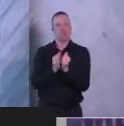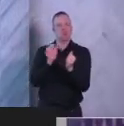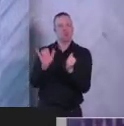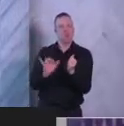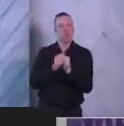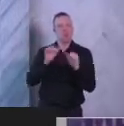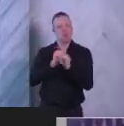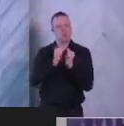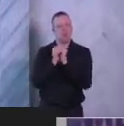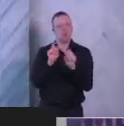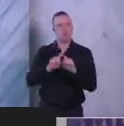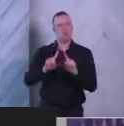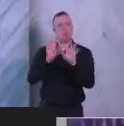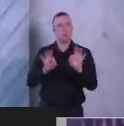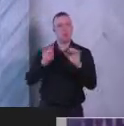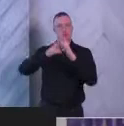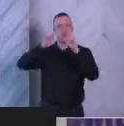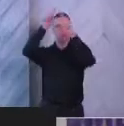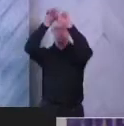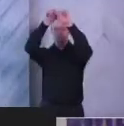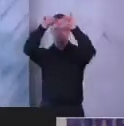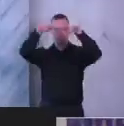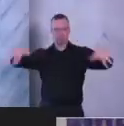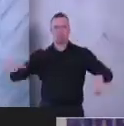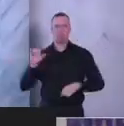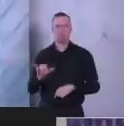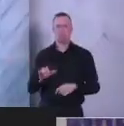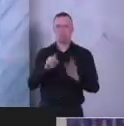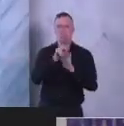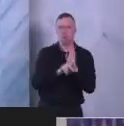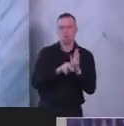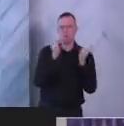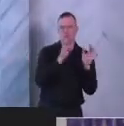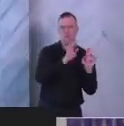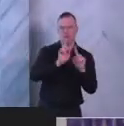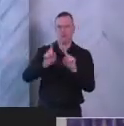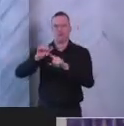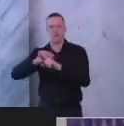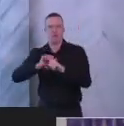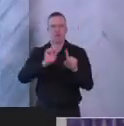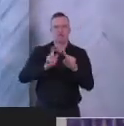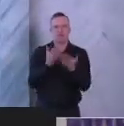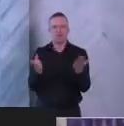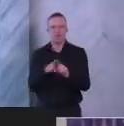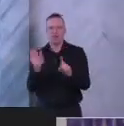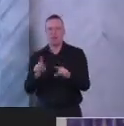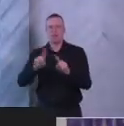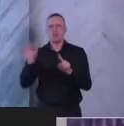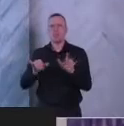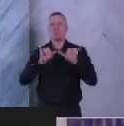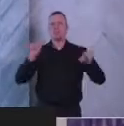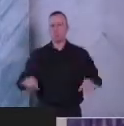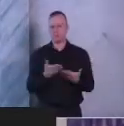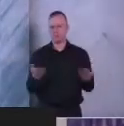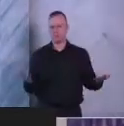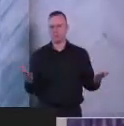together? But I think it comes from top down. I know there's lots of policies and trainings and different things like that, but those are systemic things, which are